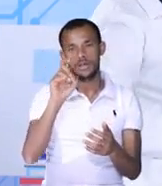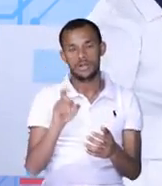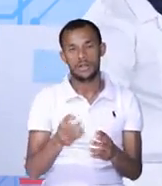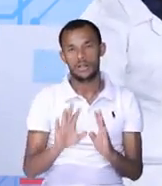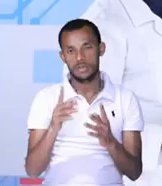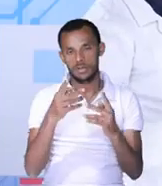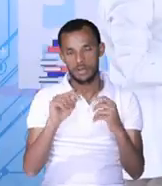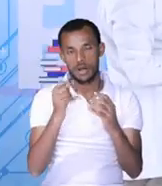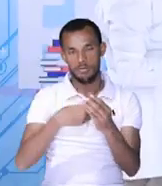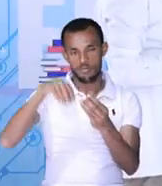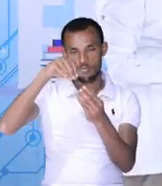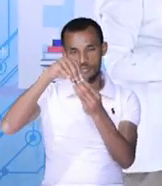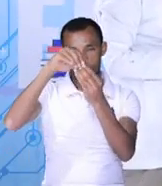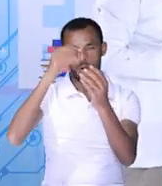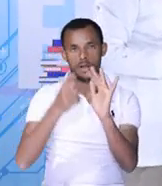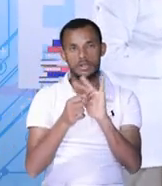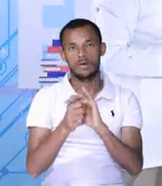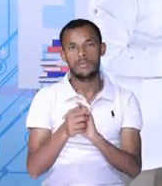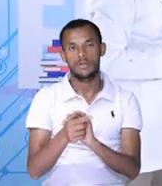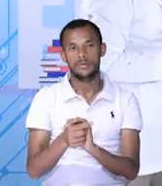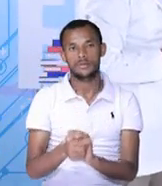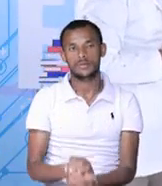Now let's add more example.